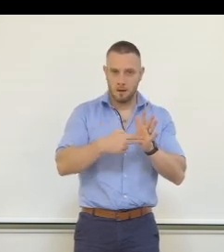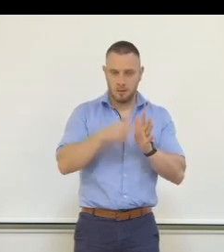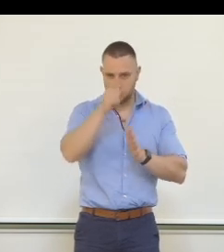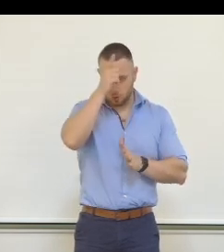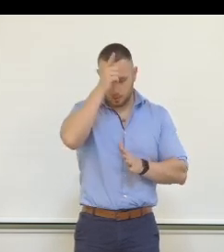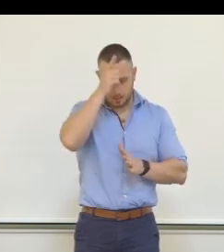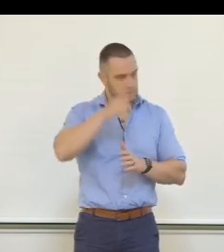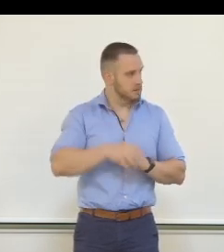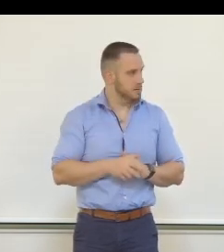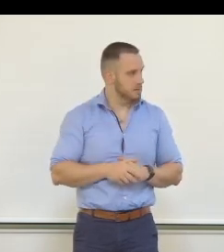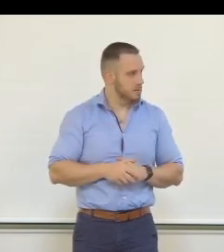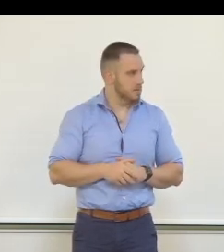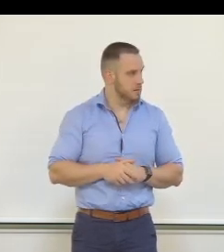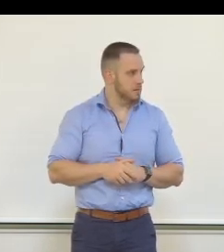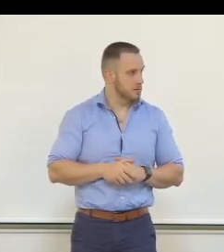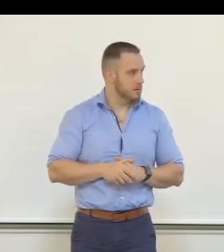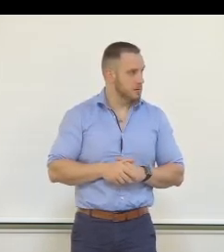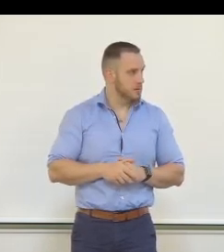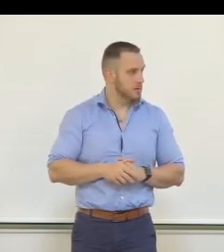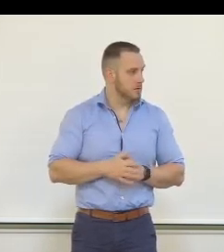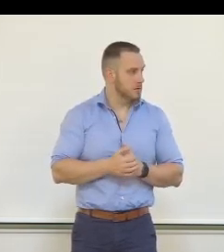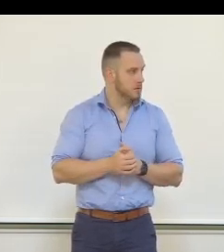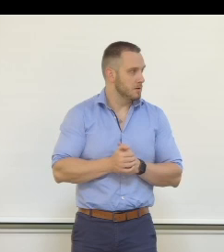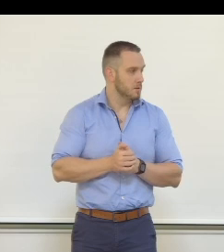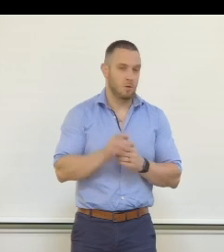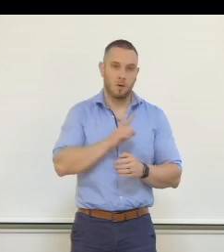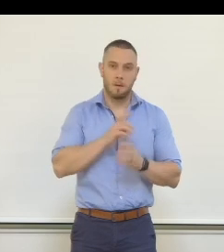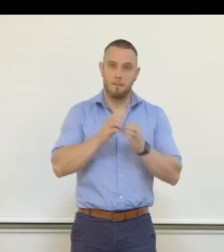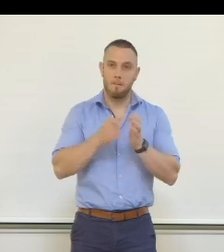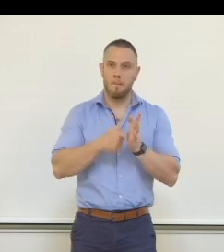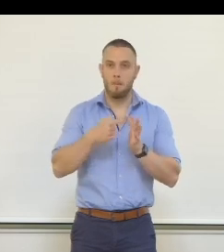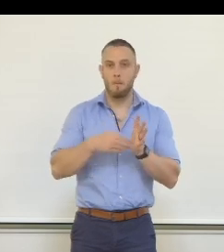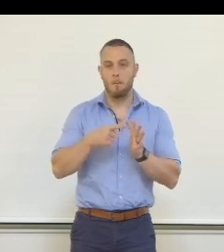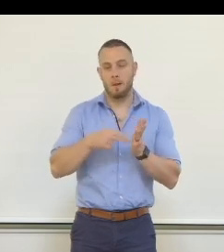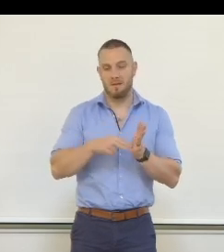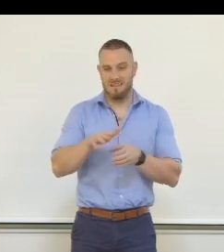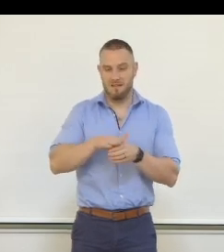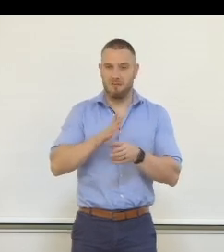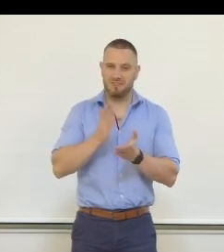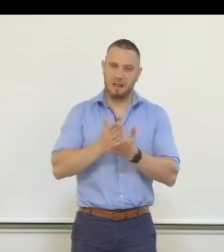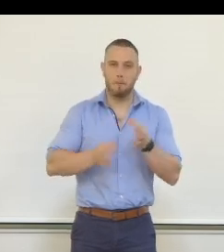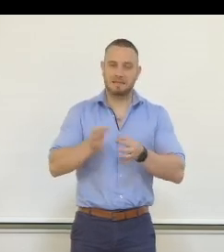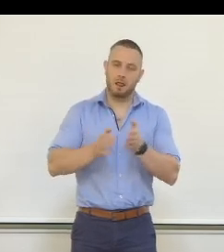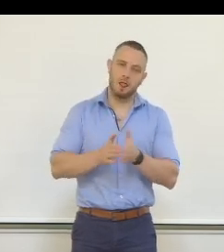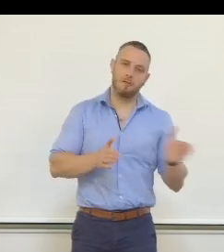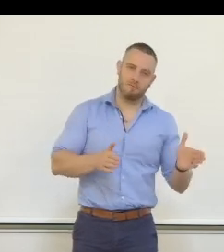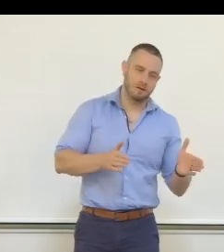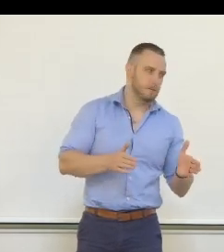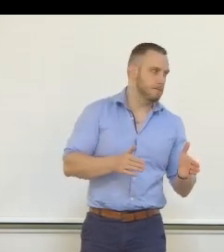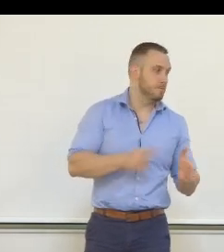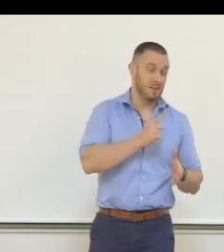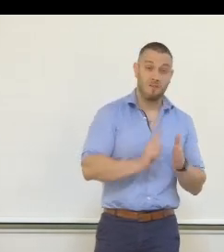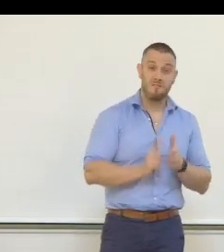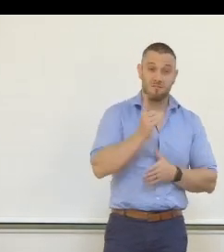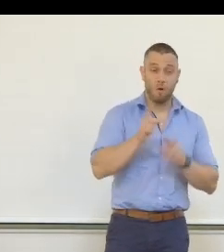well, generally Bremen is on the political spectrum is very far on the left, but the University of Bremen is the very first